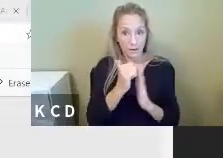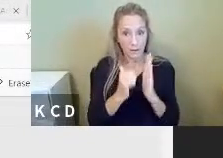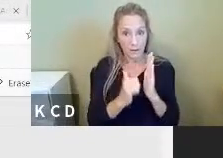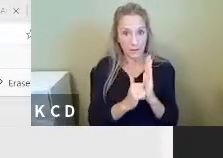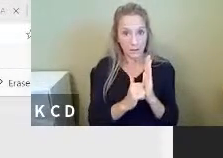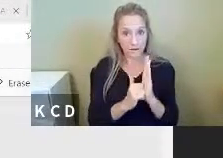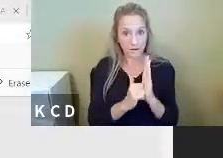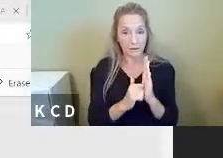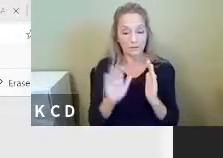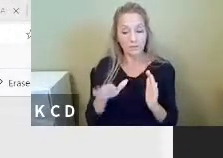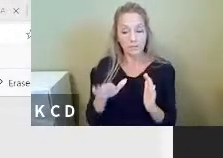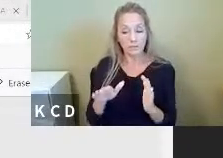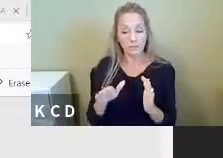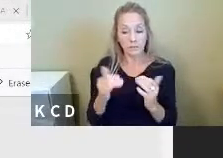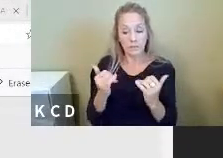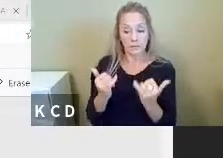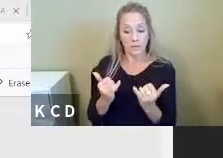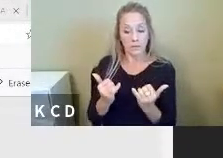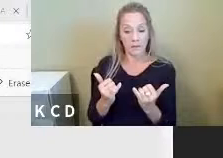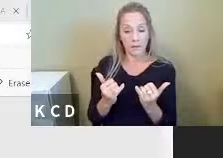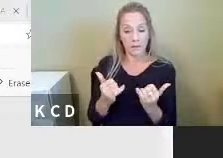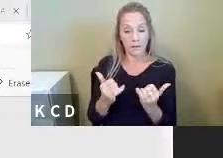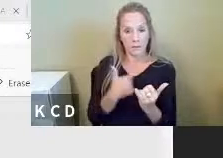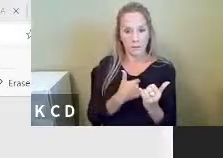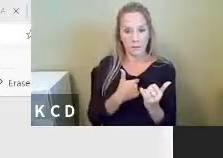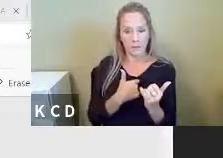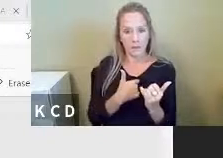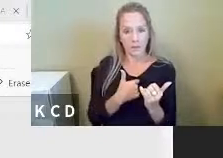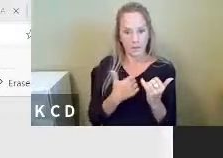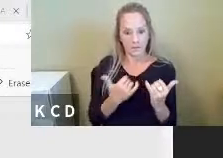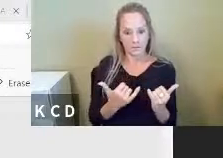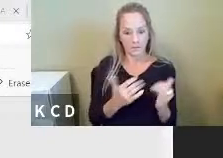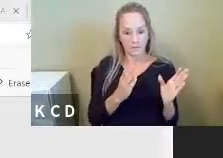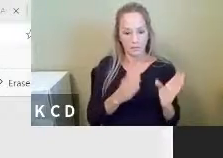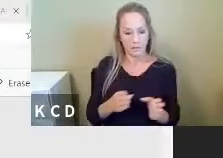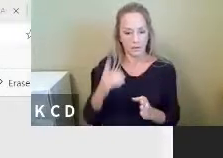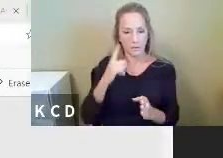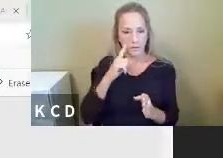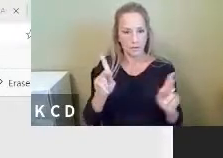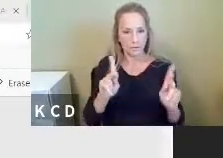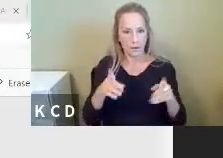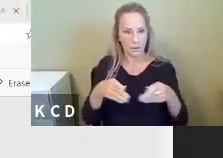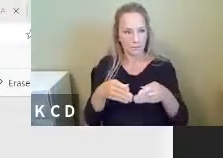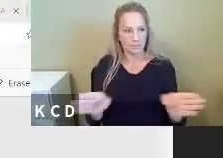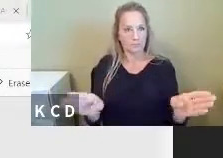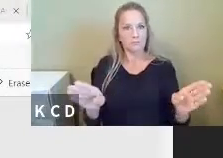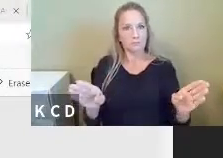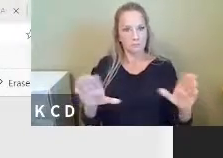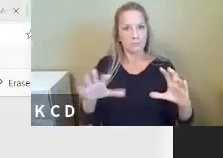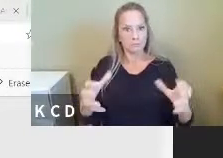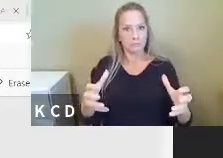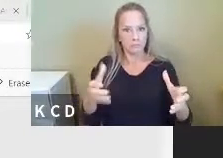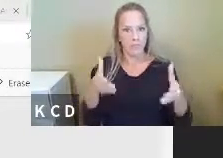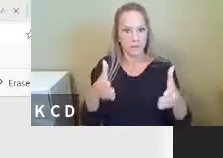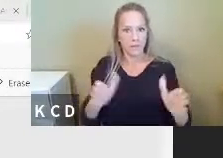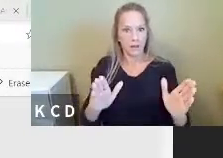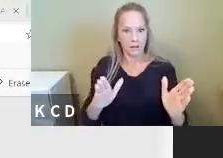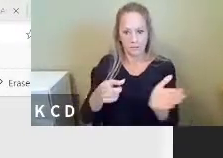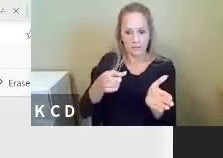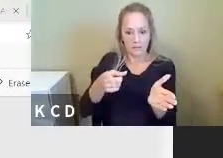But as it stands now, we would be preparing for a public forum in 1